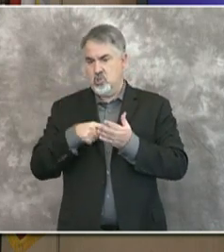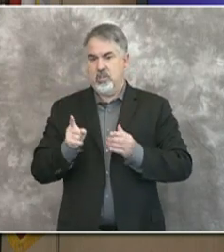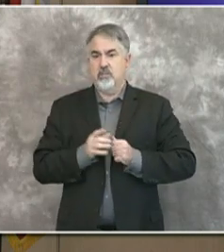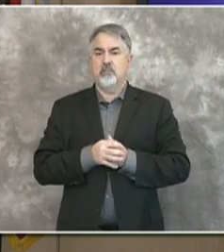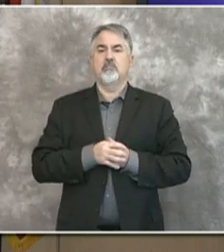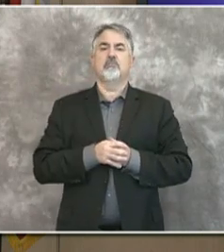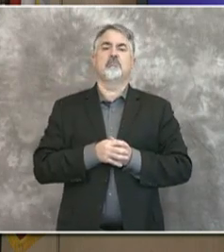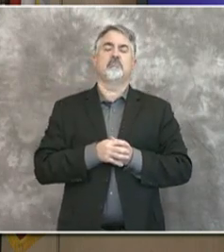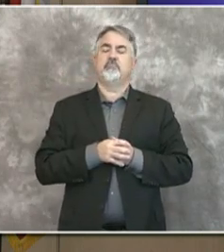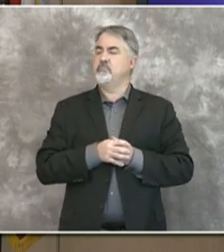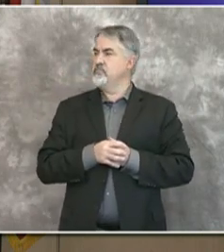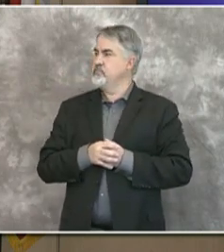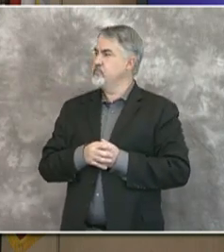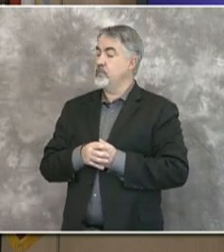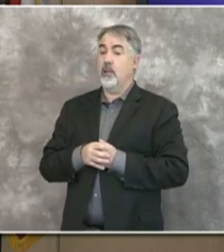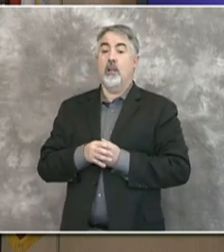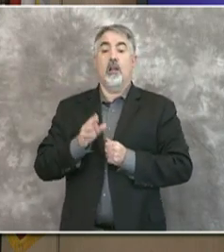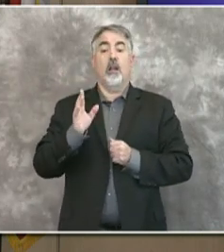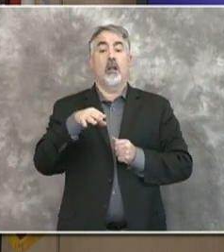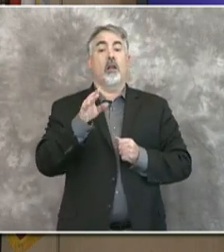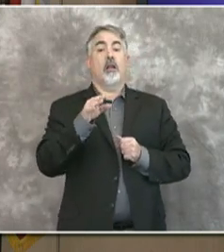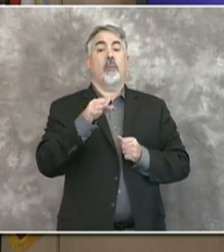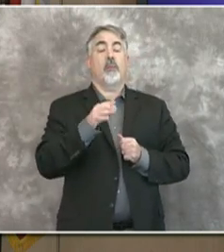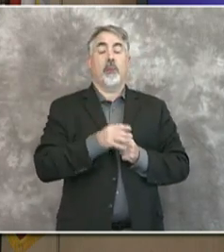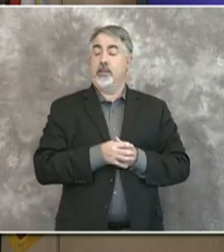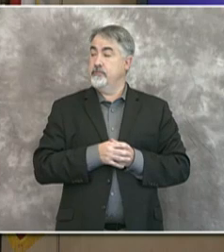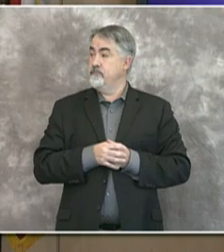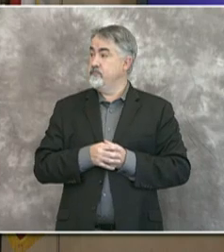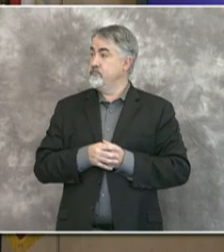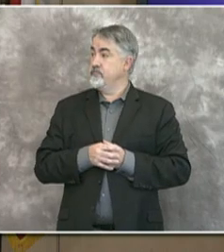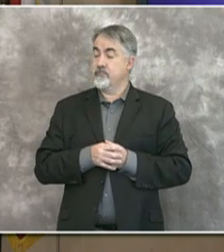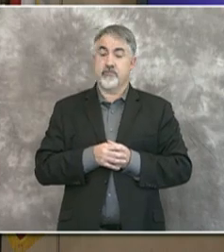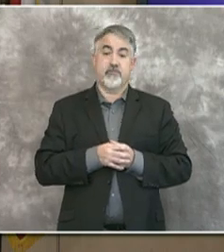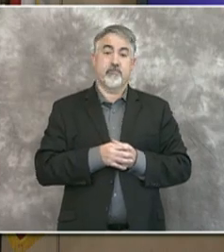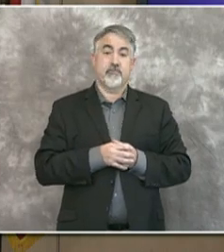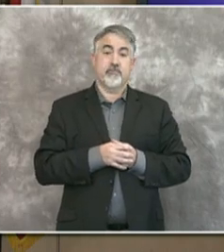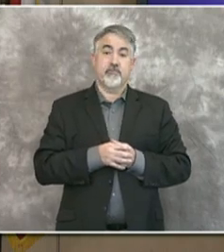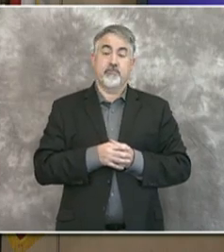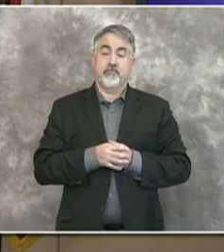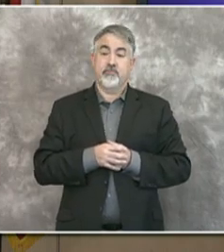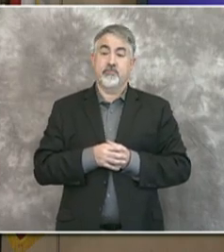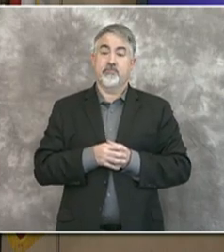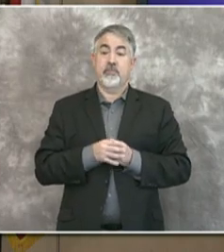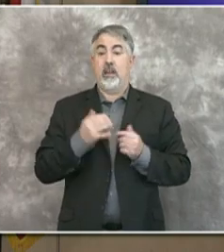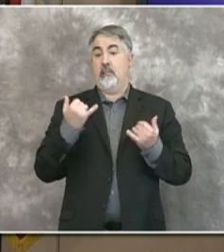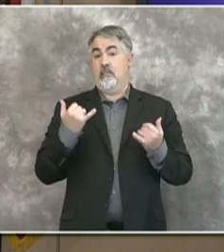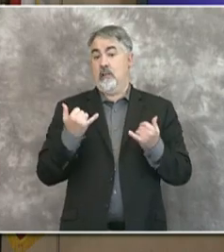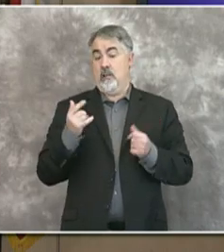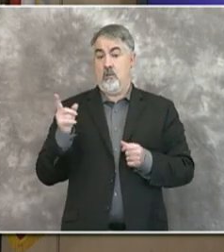our coronavirus website for the latest information on the virus. With that, we